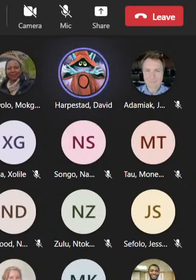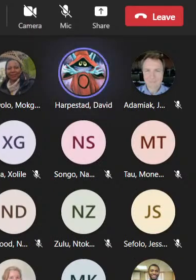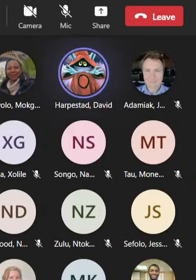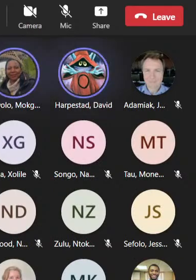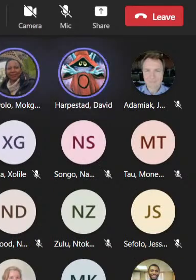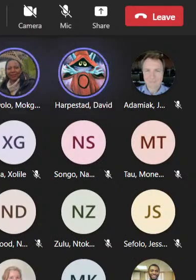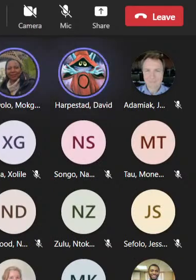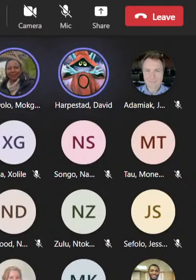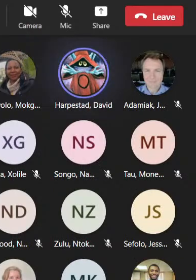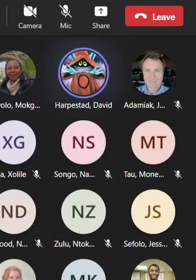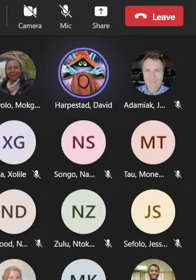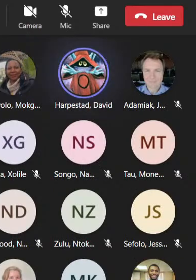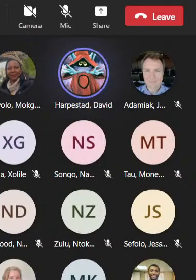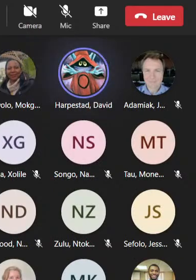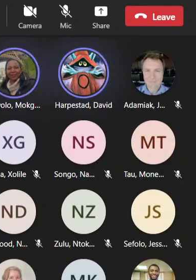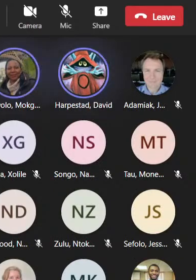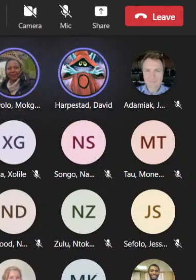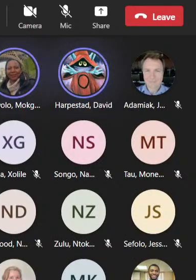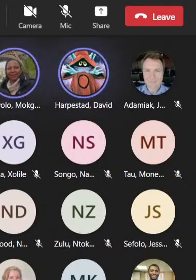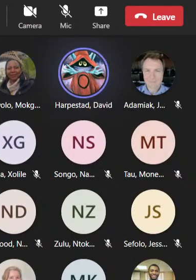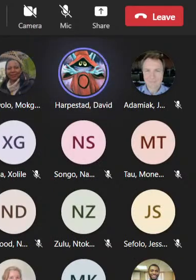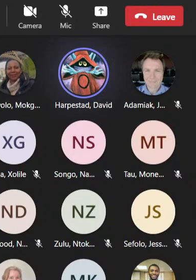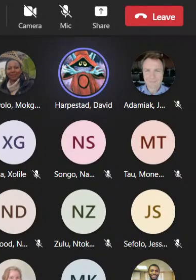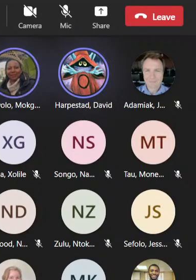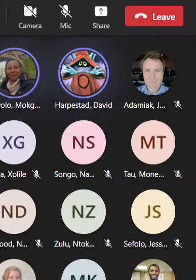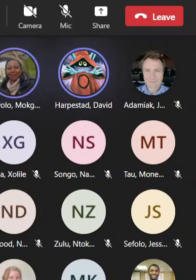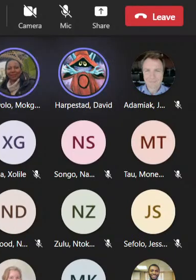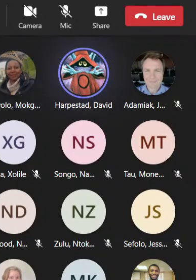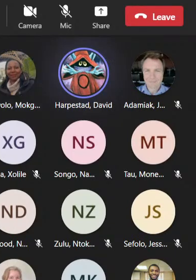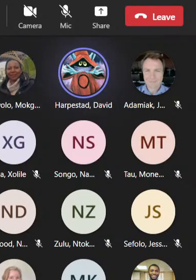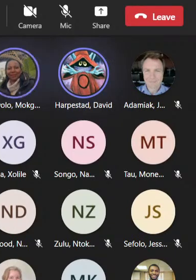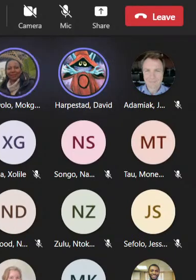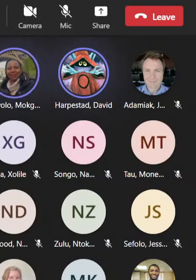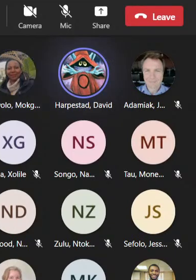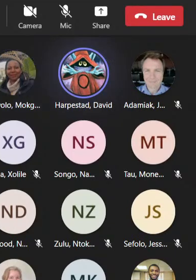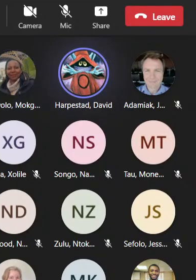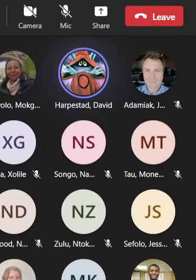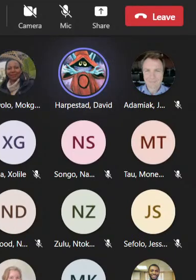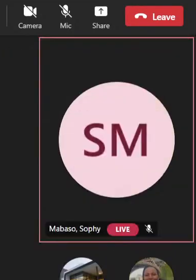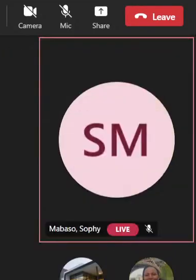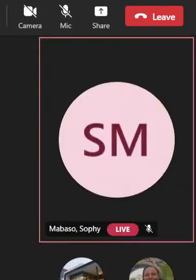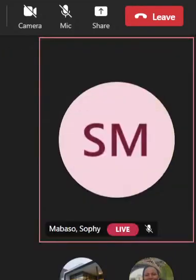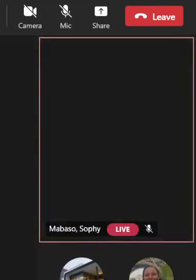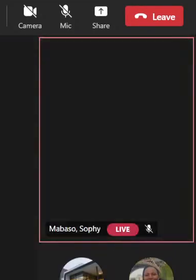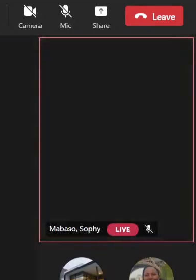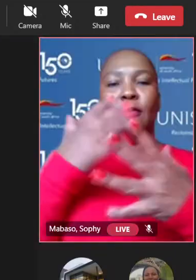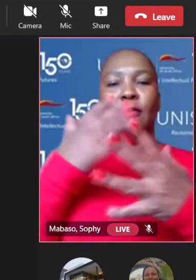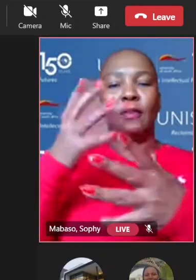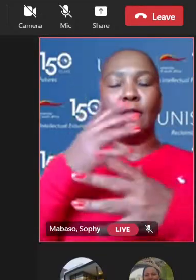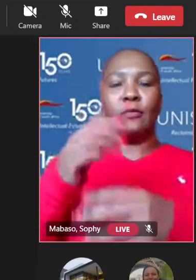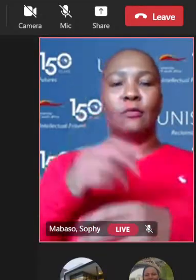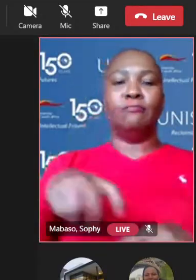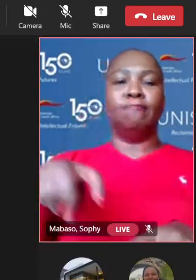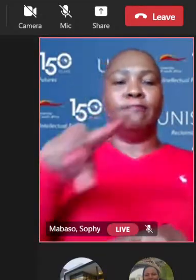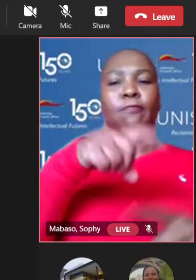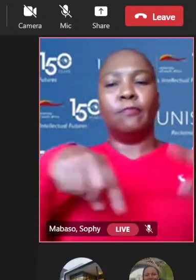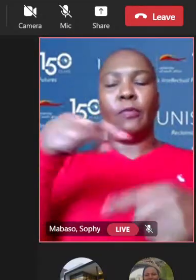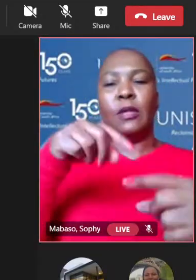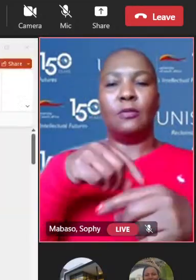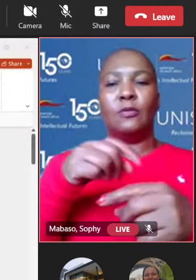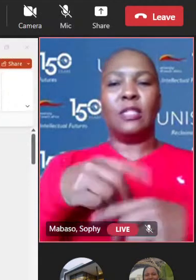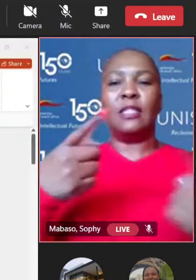Thank you, Makhadi. That was very impressive, guys. Thank you also for your flexibility moving around between the different